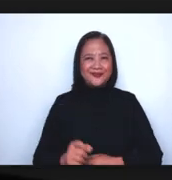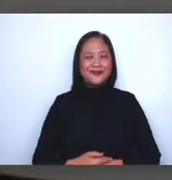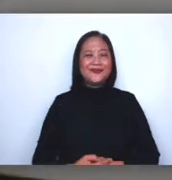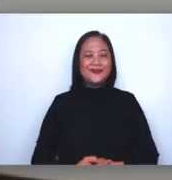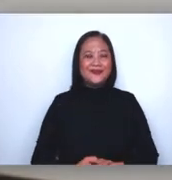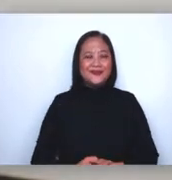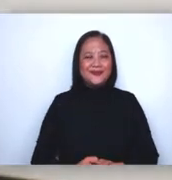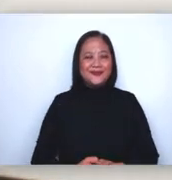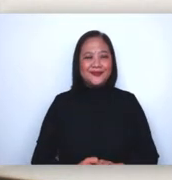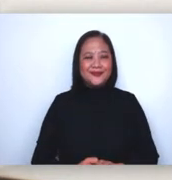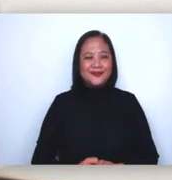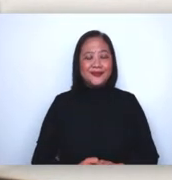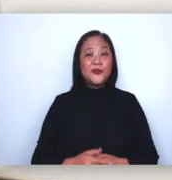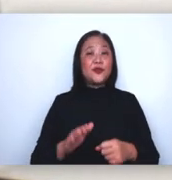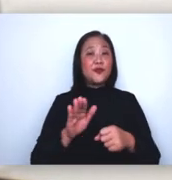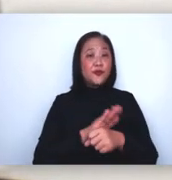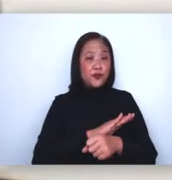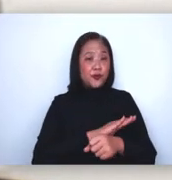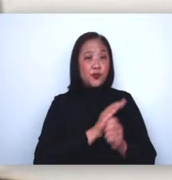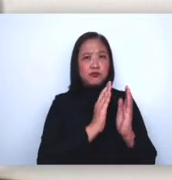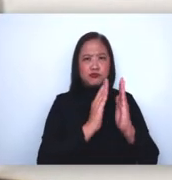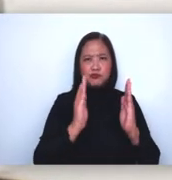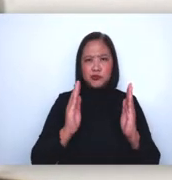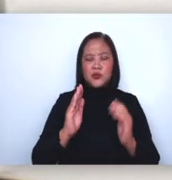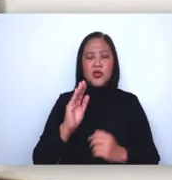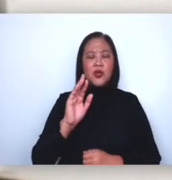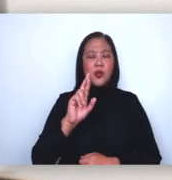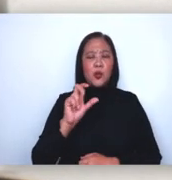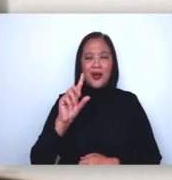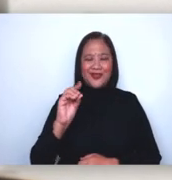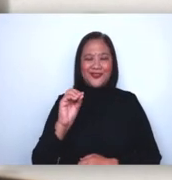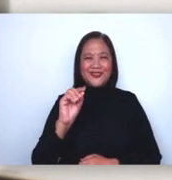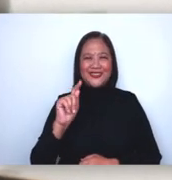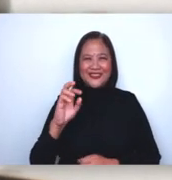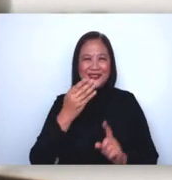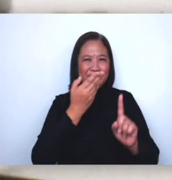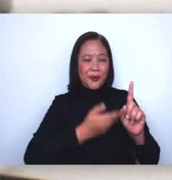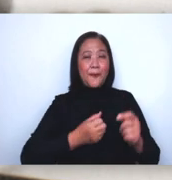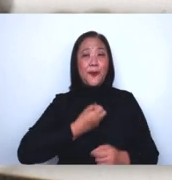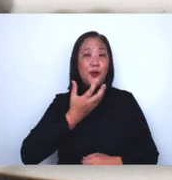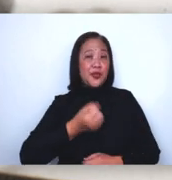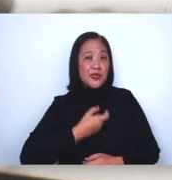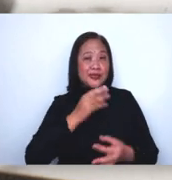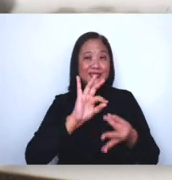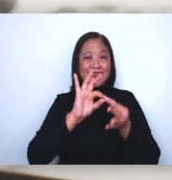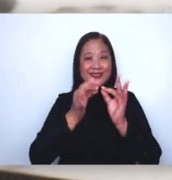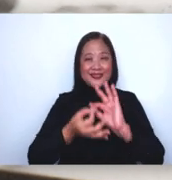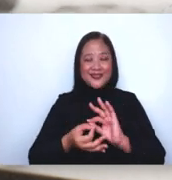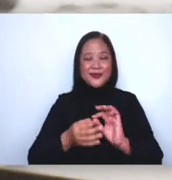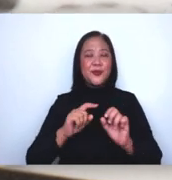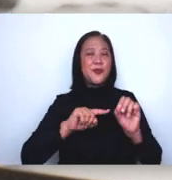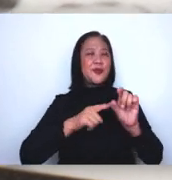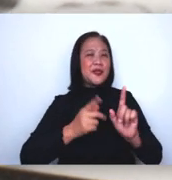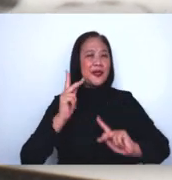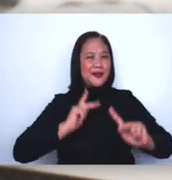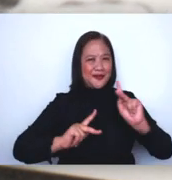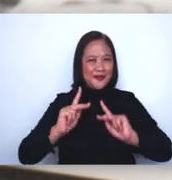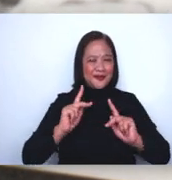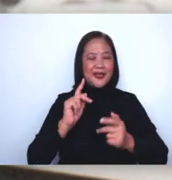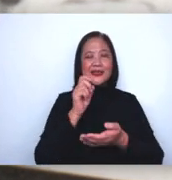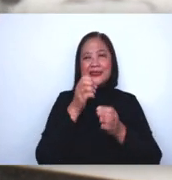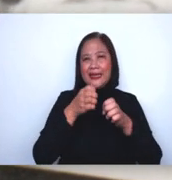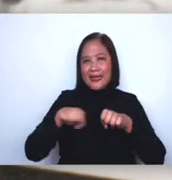libretto. A full library of Rolando Tinio's poetry, translations, original plays, and